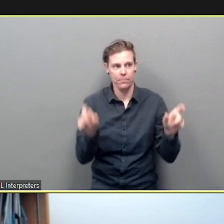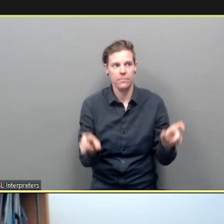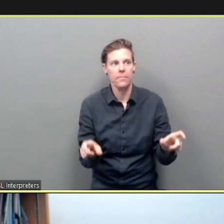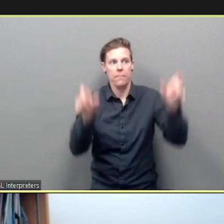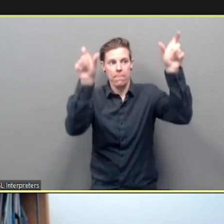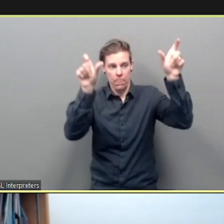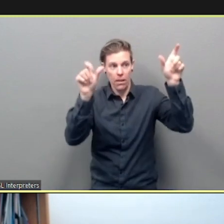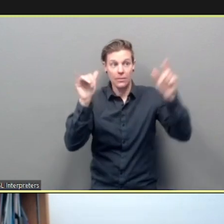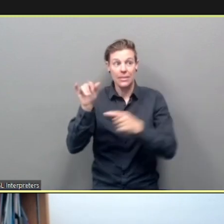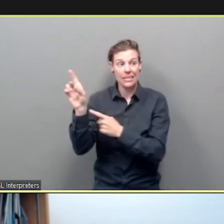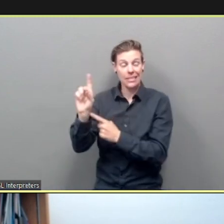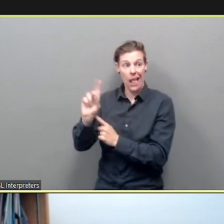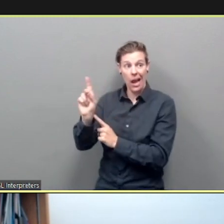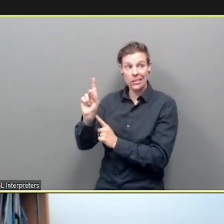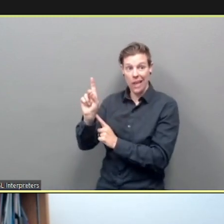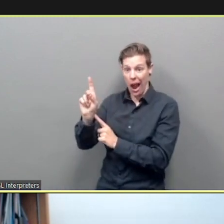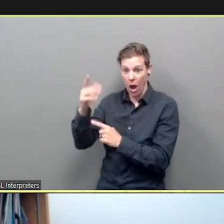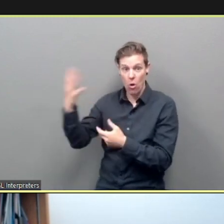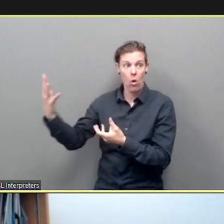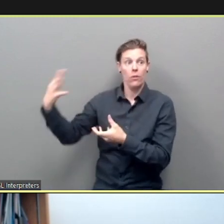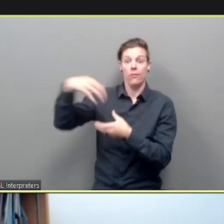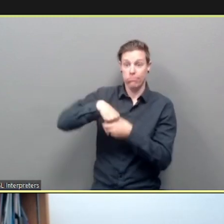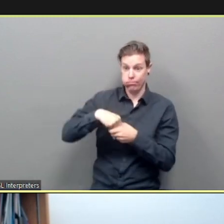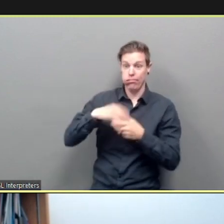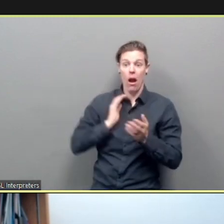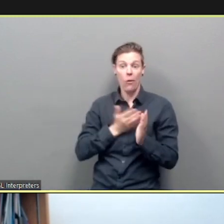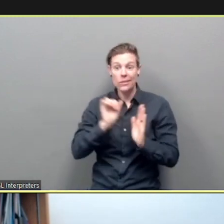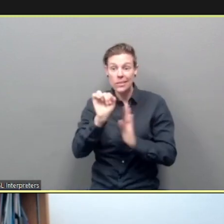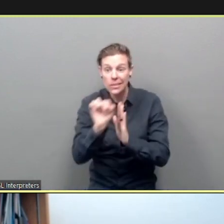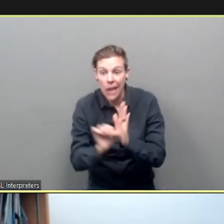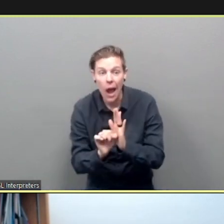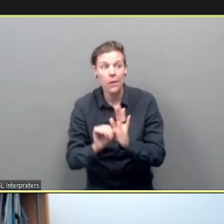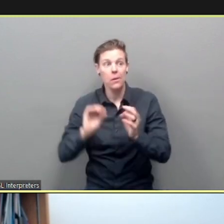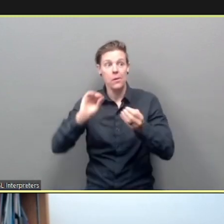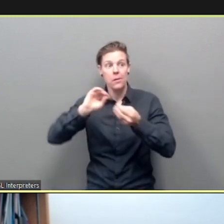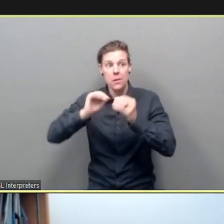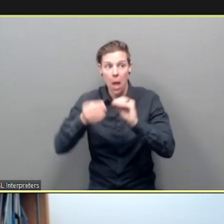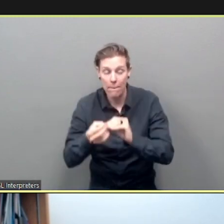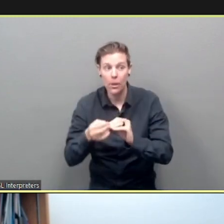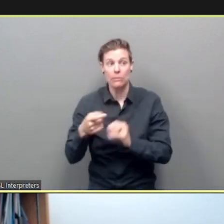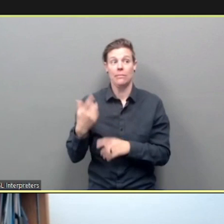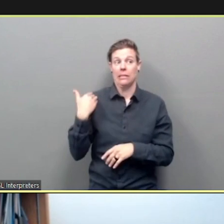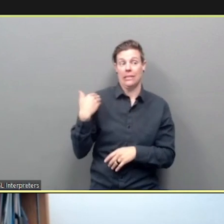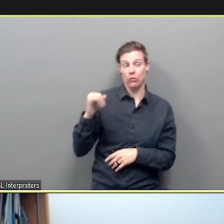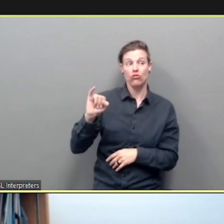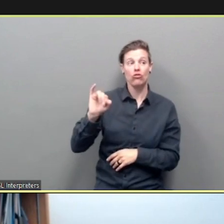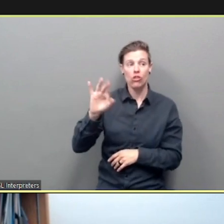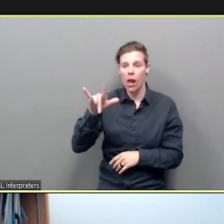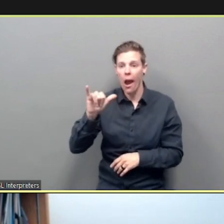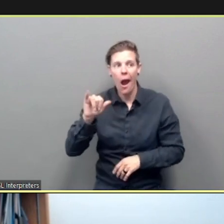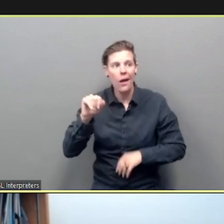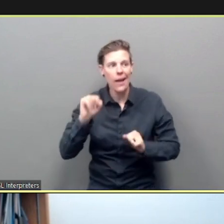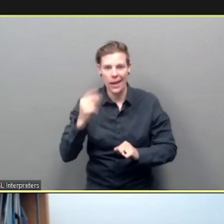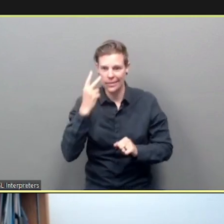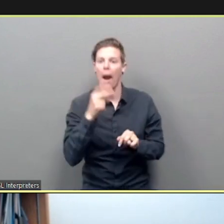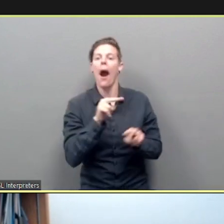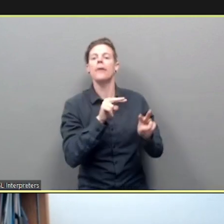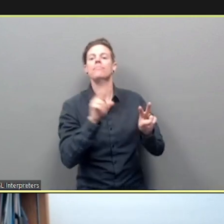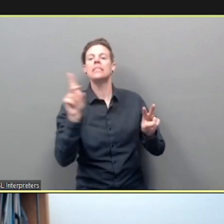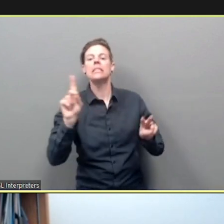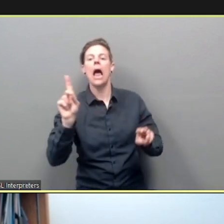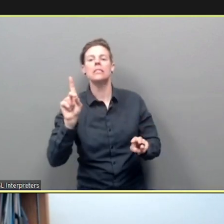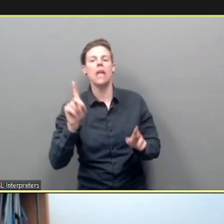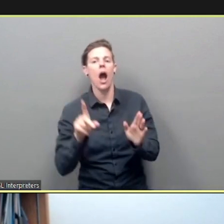became predominant in the state in July. You saw a surge in cases.